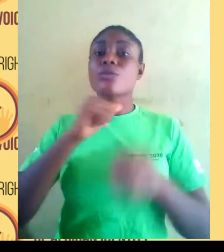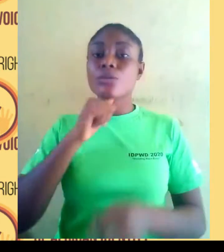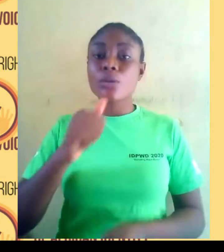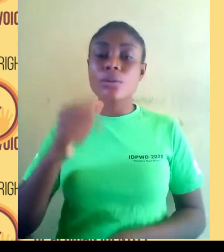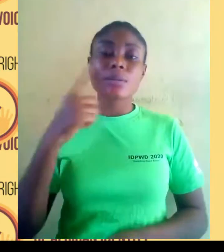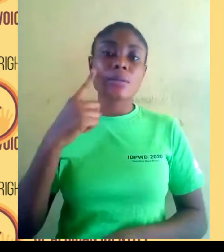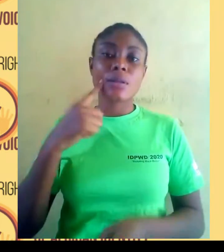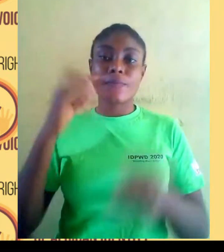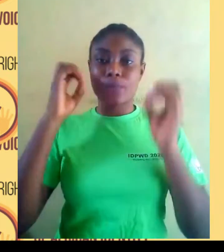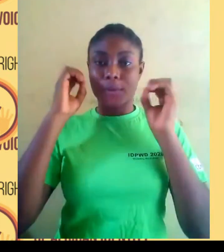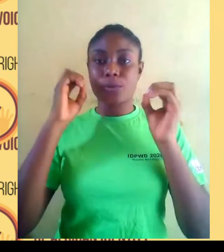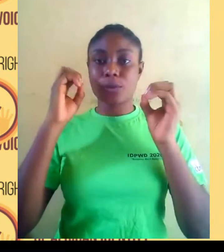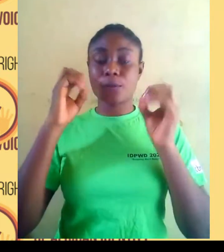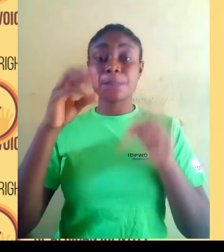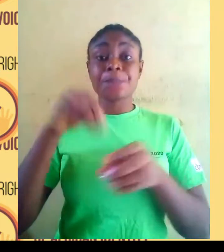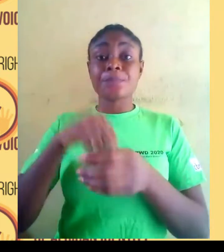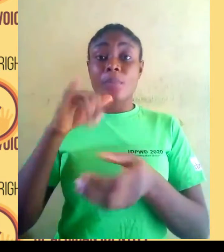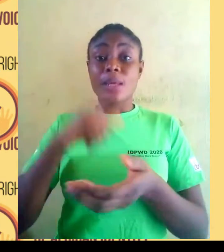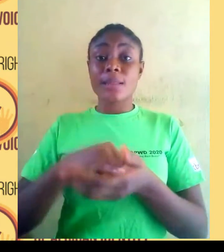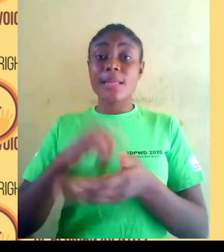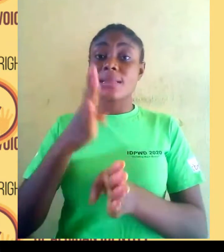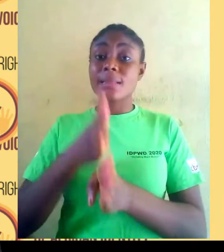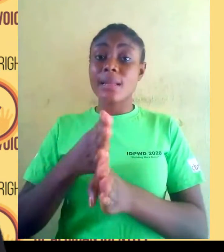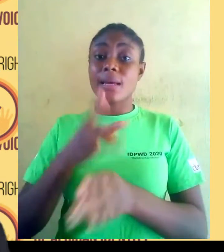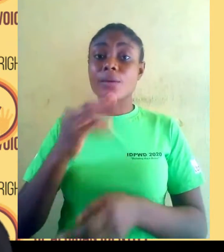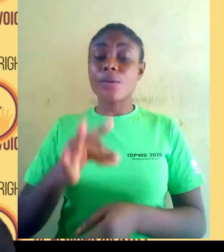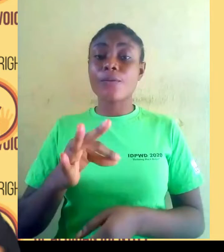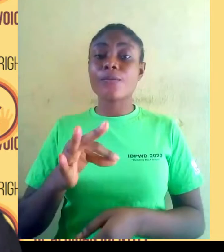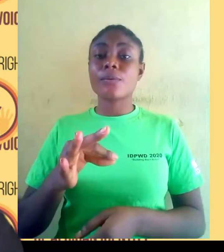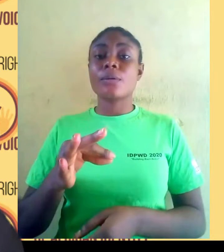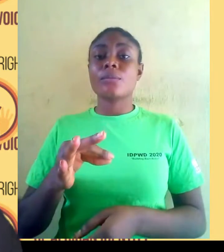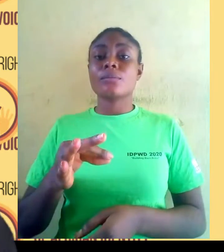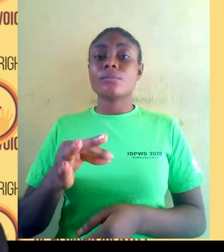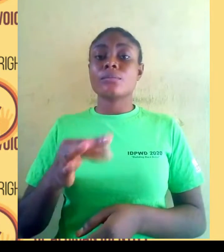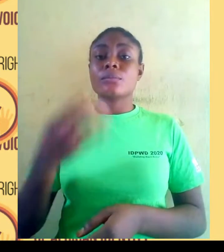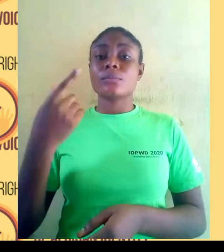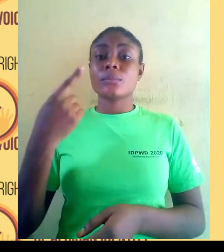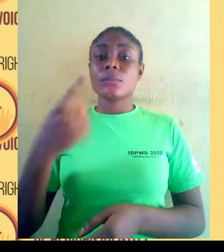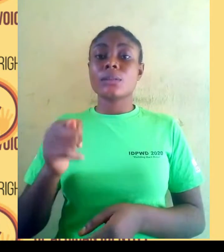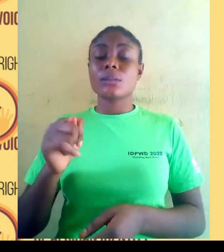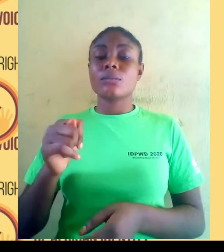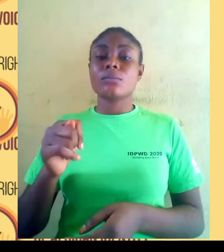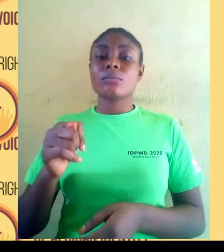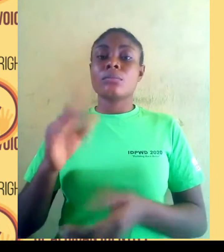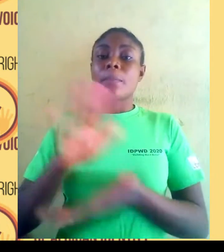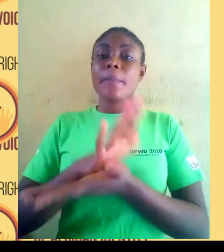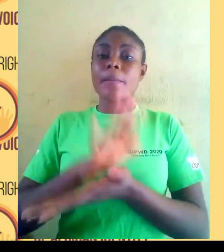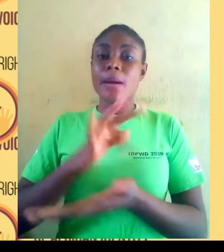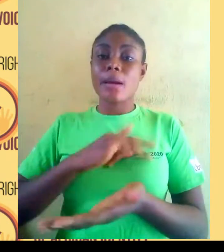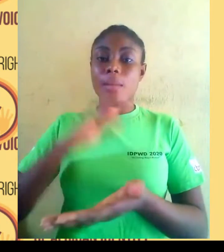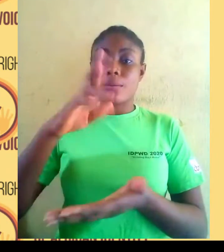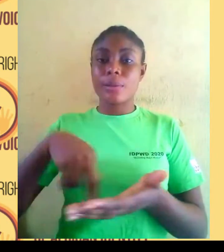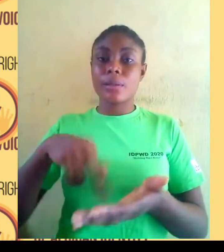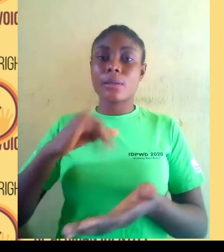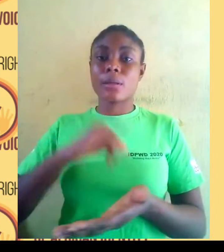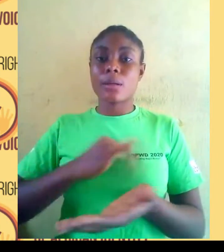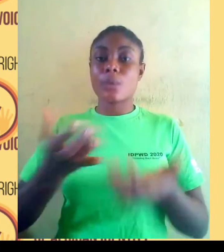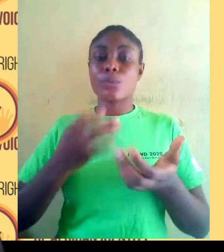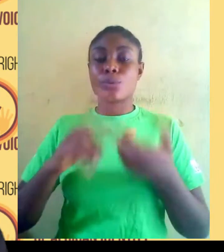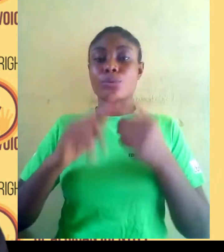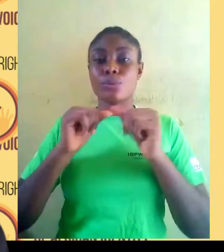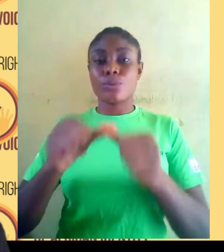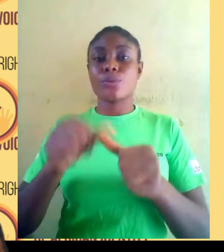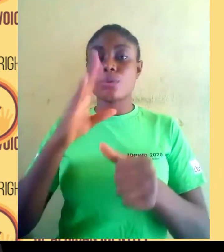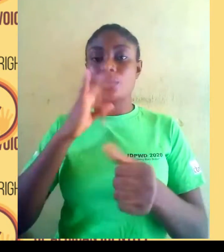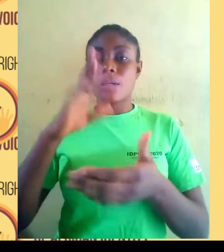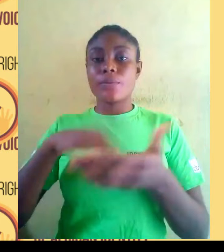in that line of the excerpts I read from the document, I want to continue by reading this. It